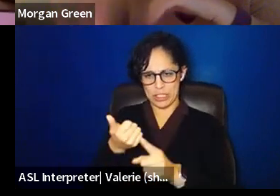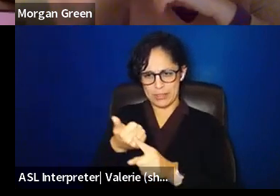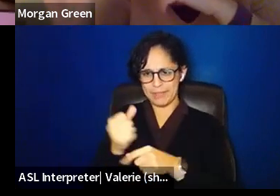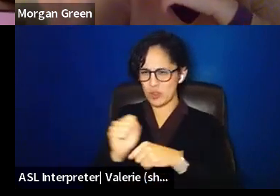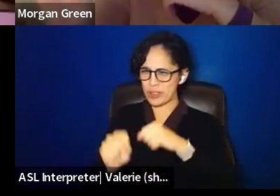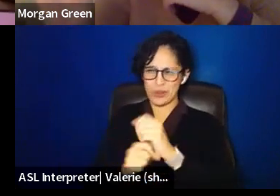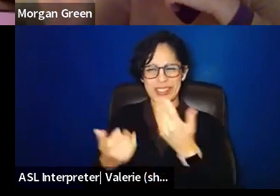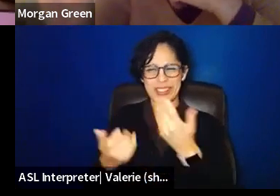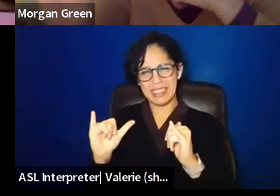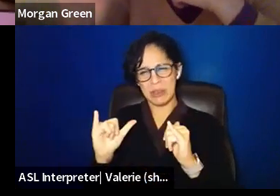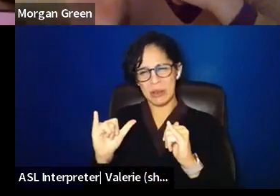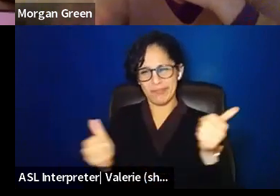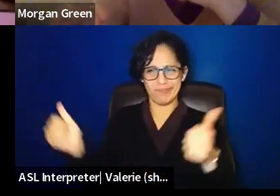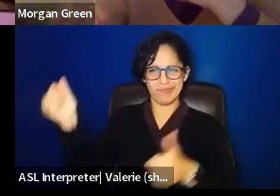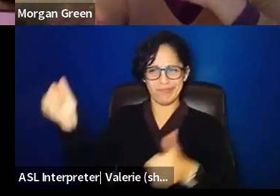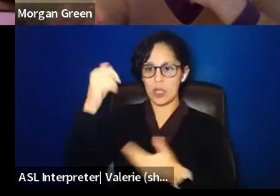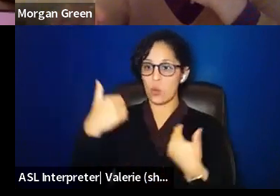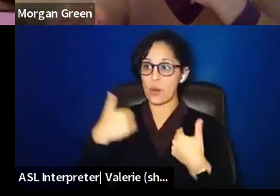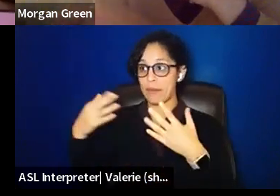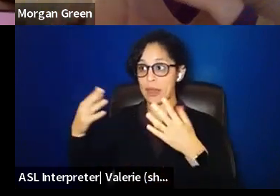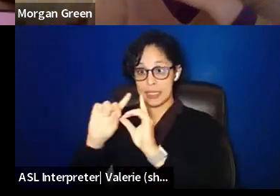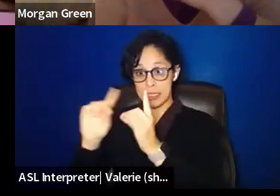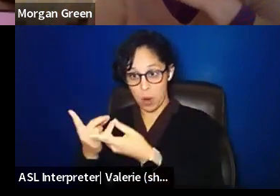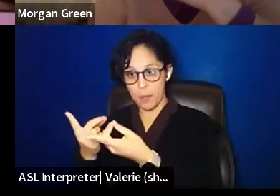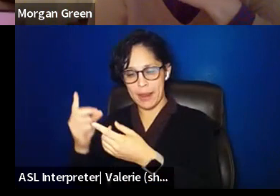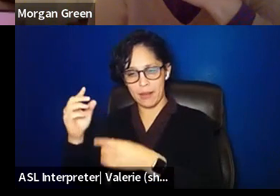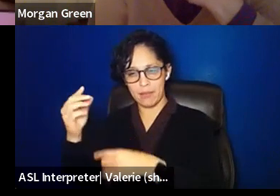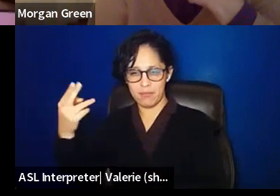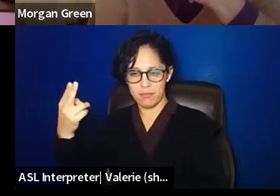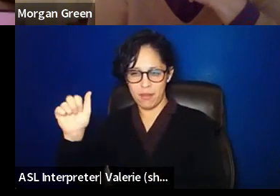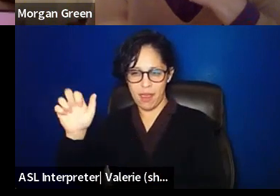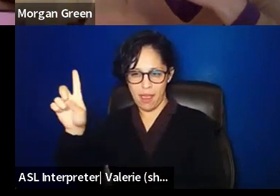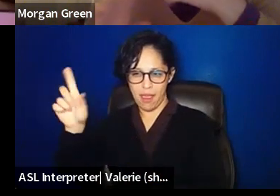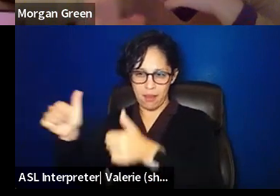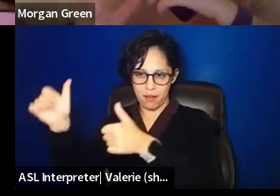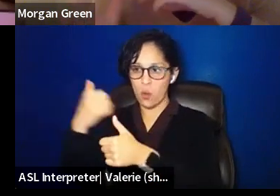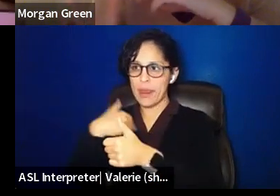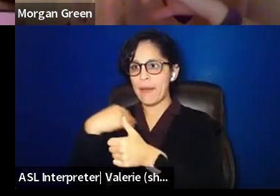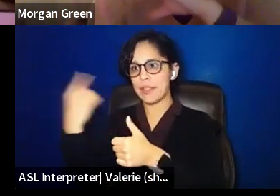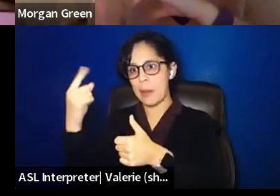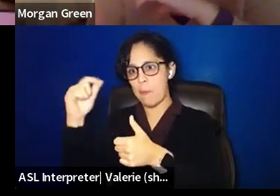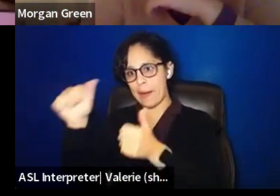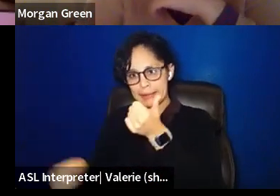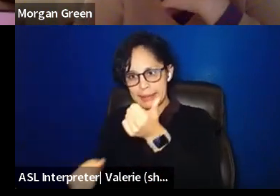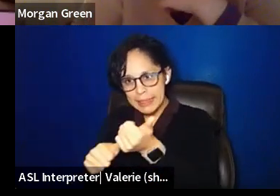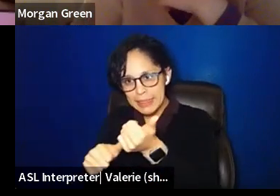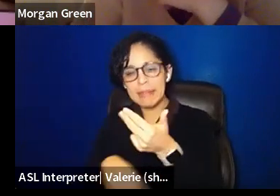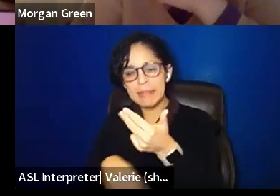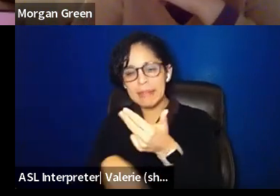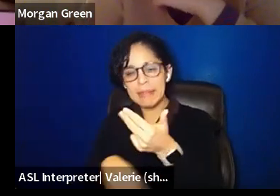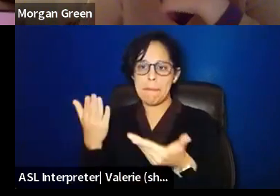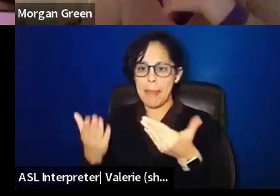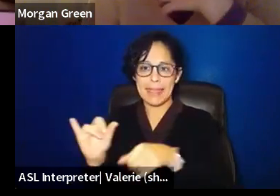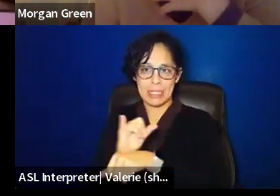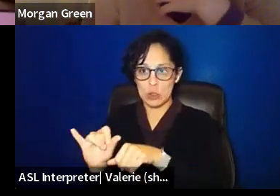hierarchical. There's a department head, someone who works under them, maybe an intern. And so what's starting to change